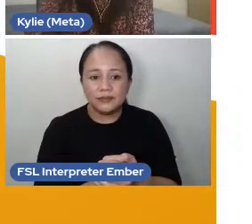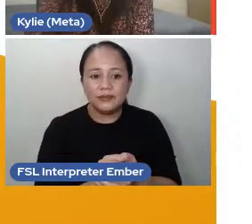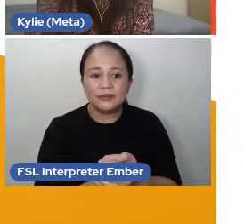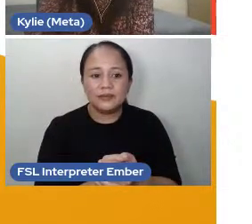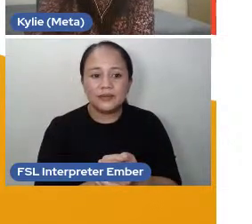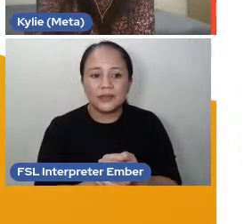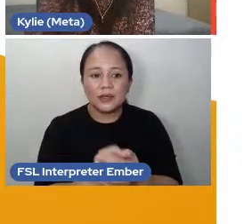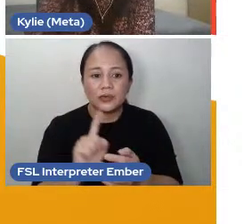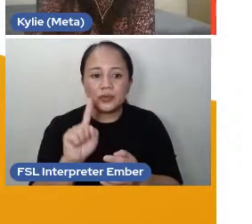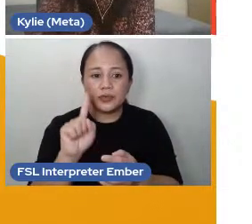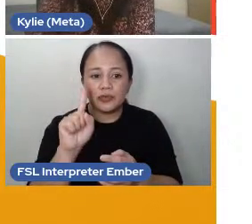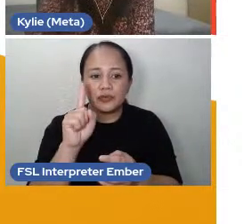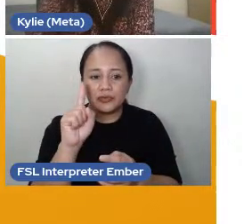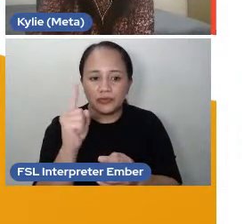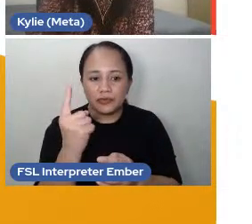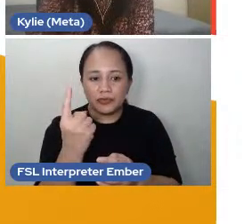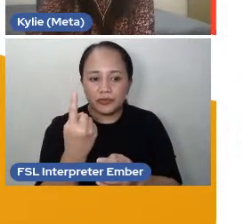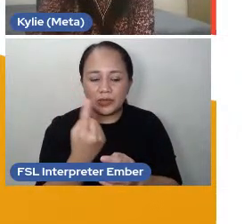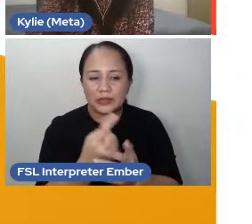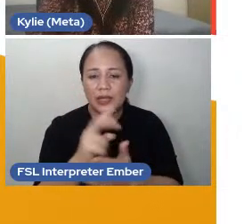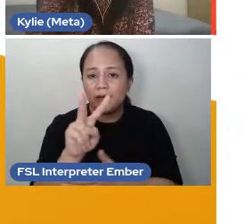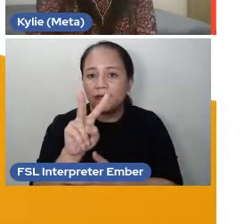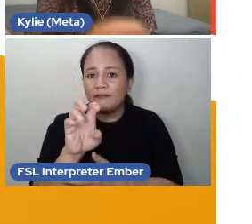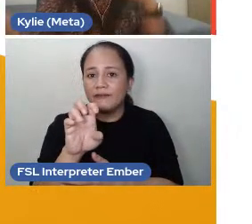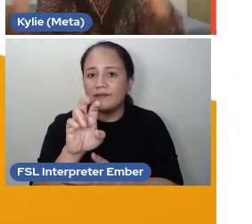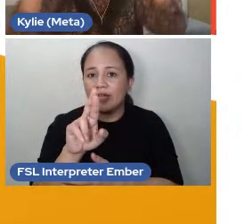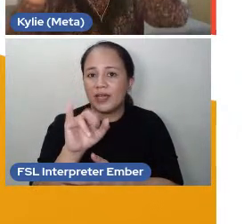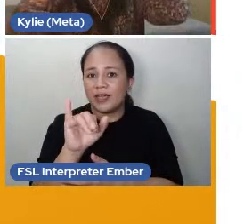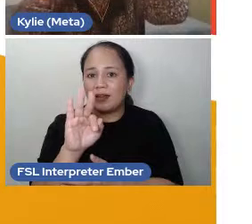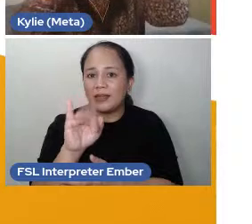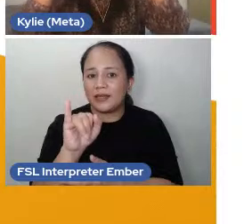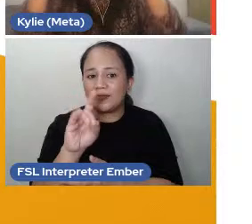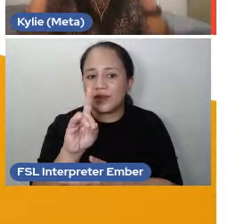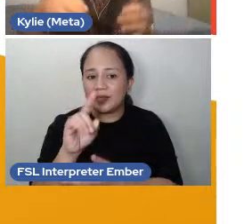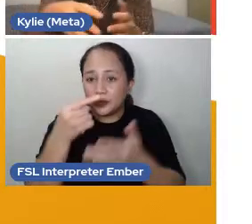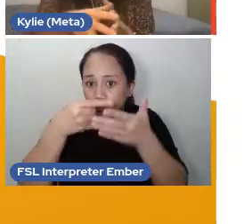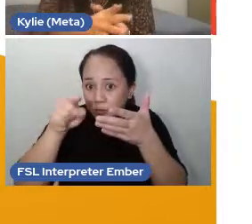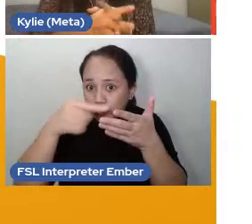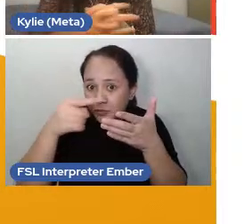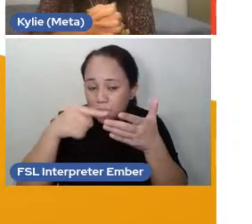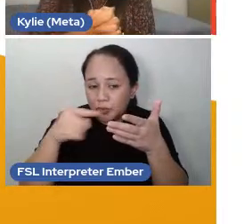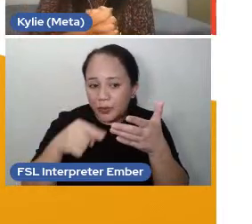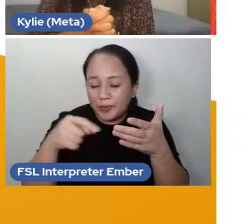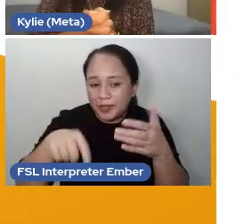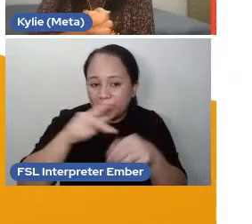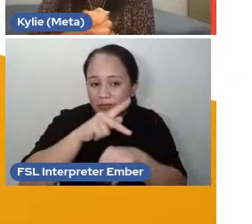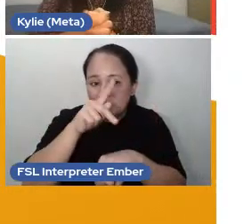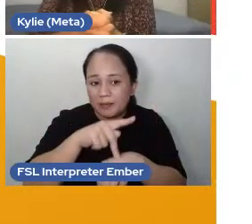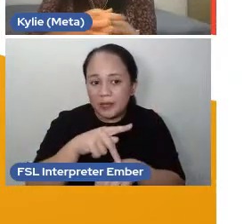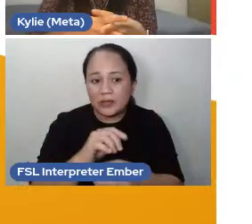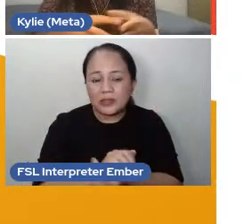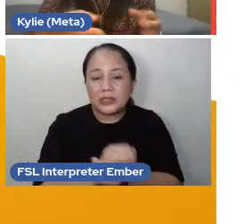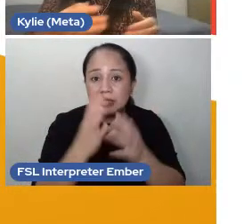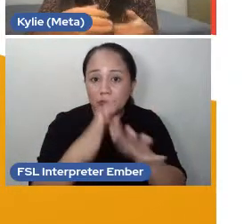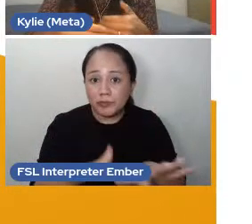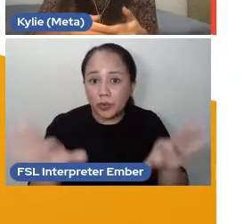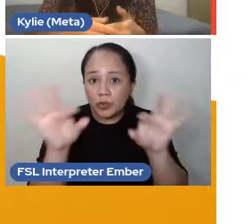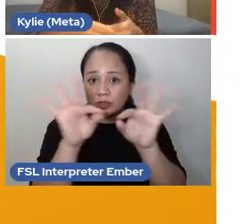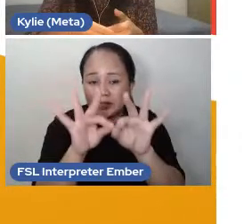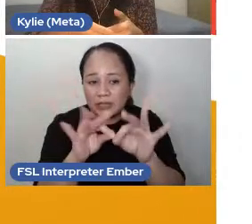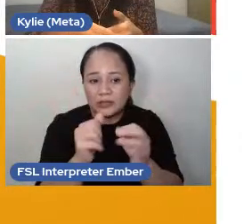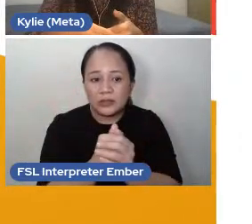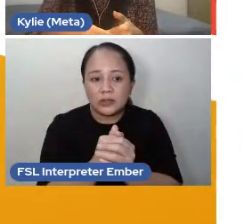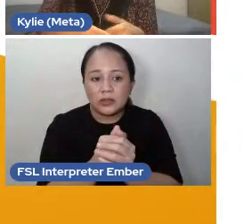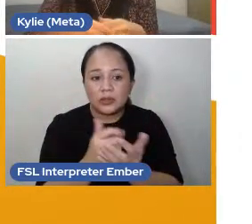get themselves verified or confirm their identity in the Philippines. So this is important to reduce